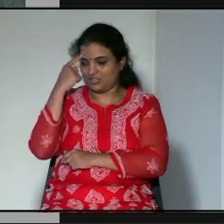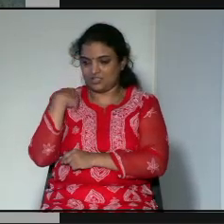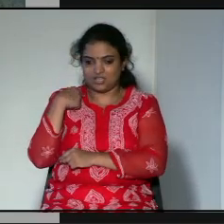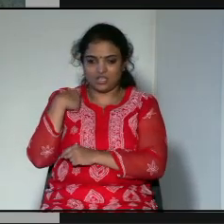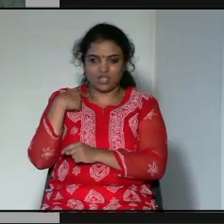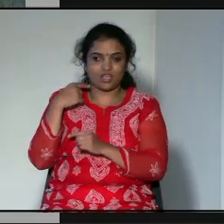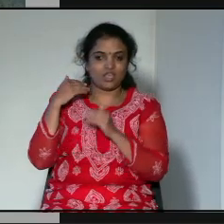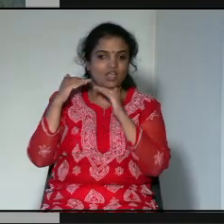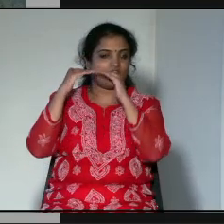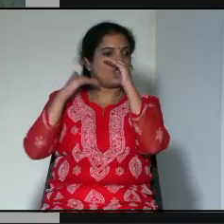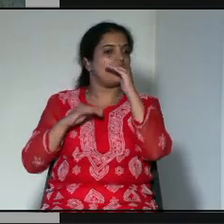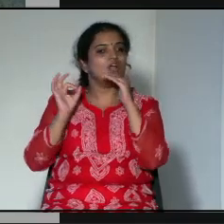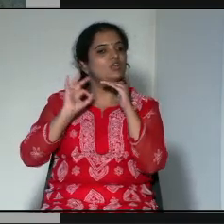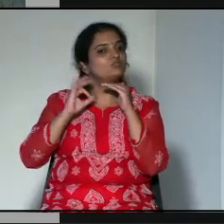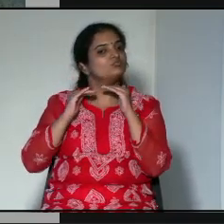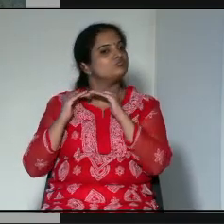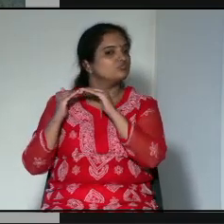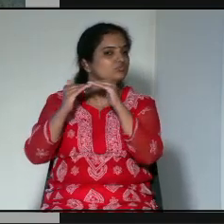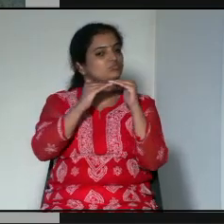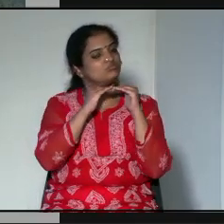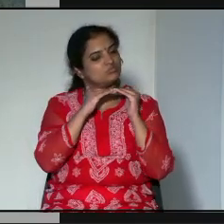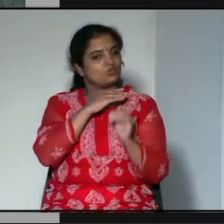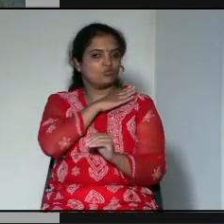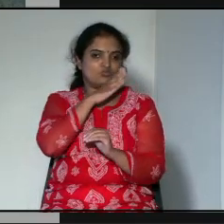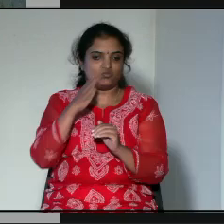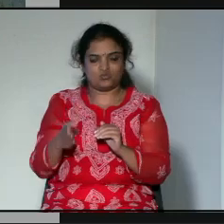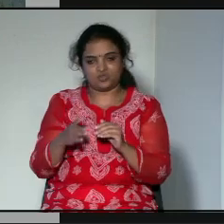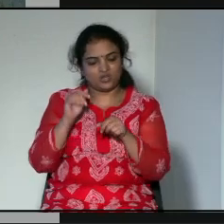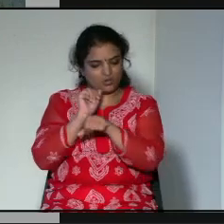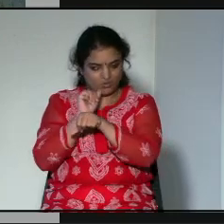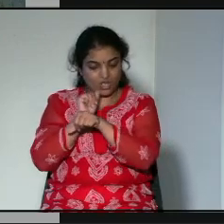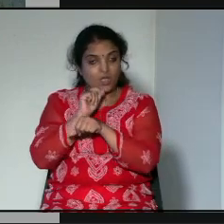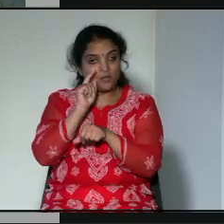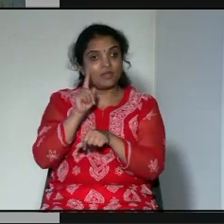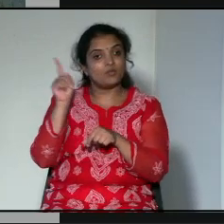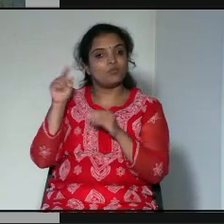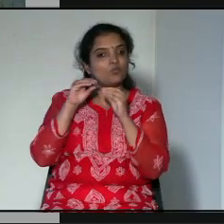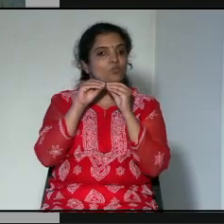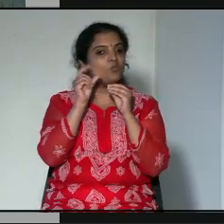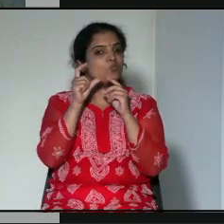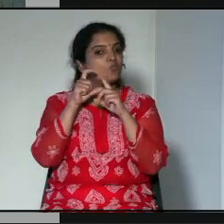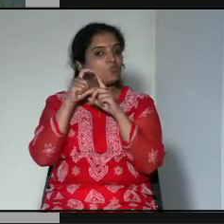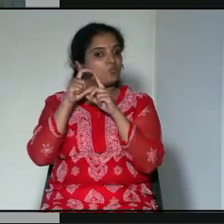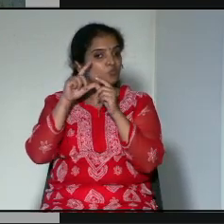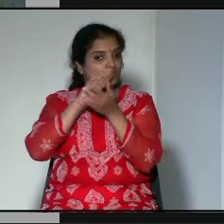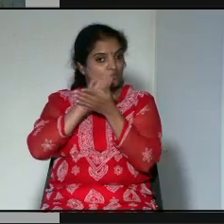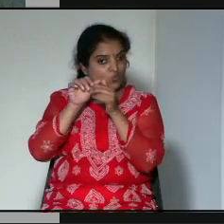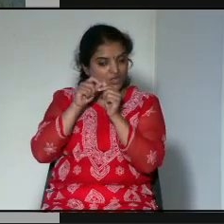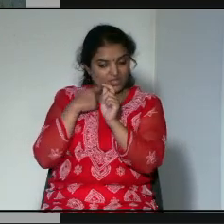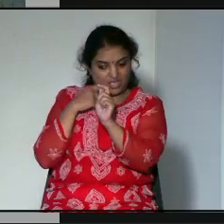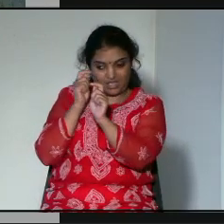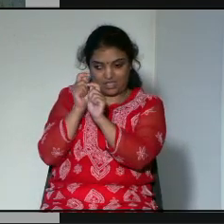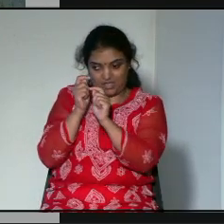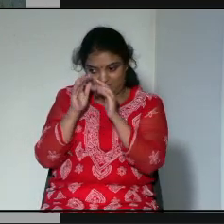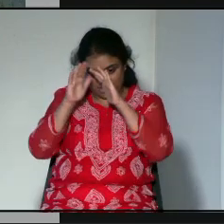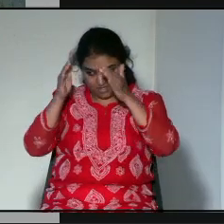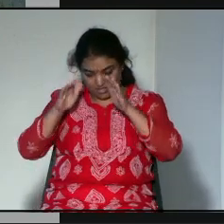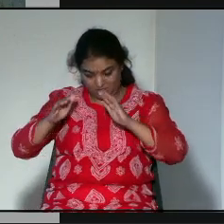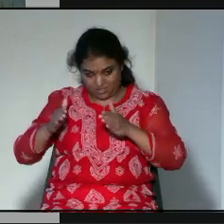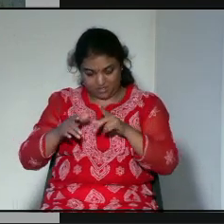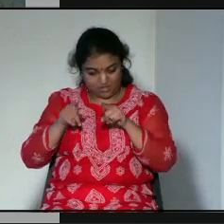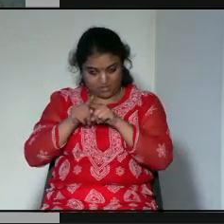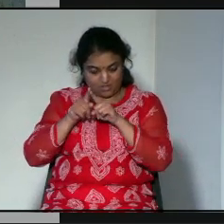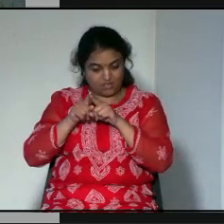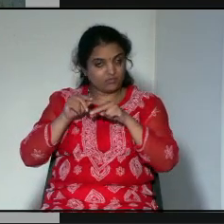assistants. With the Buddha, in a way, they became for the first time her collaborators. To make this posthumously